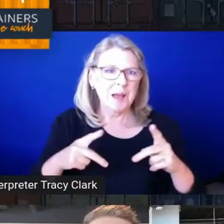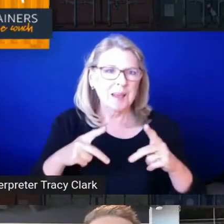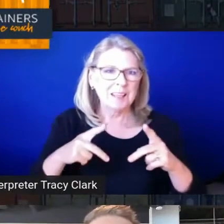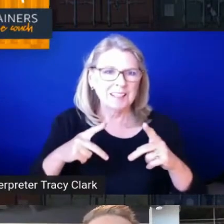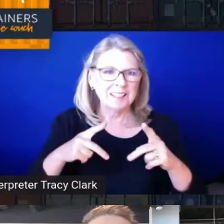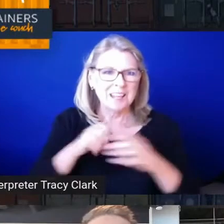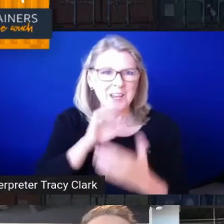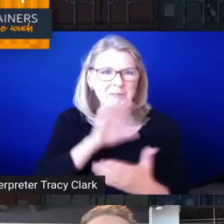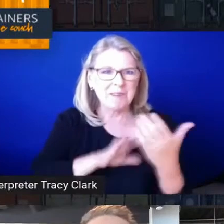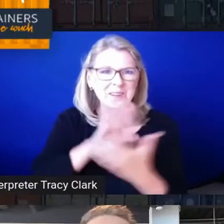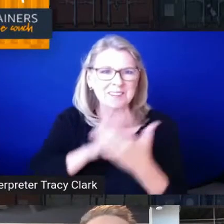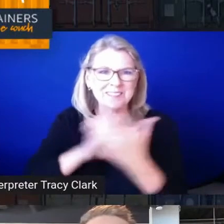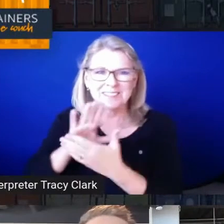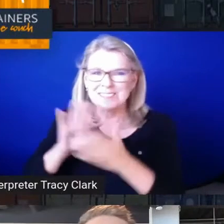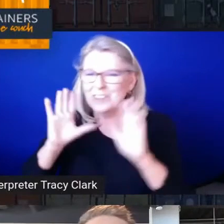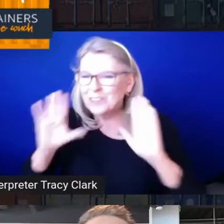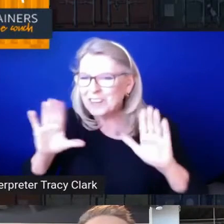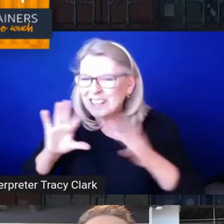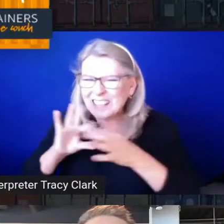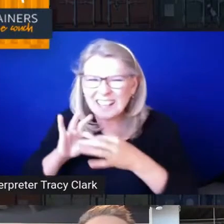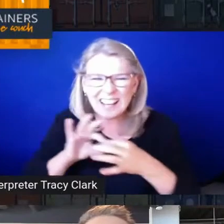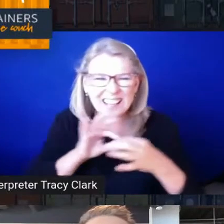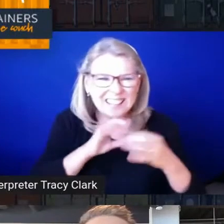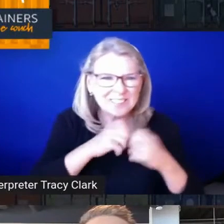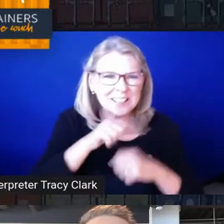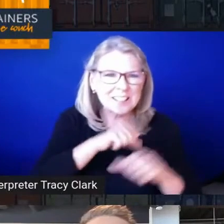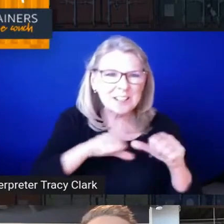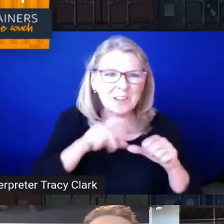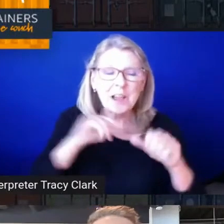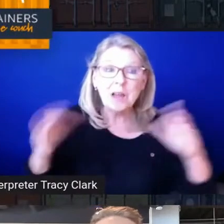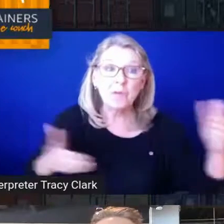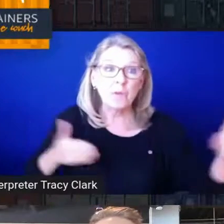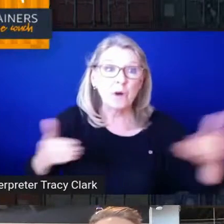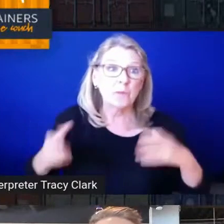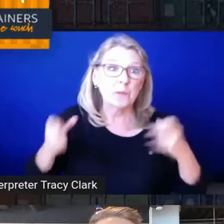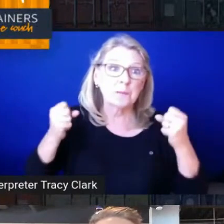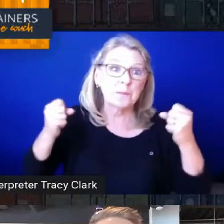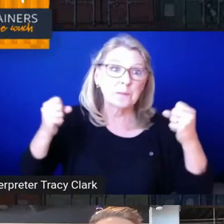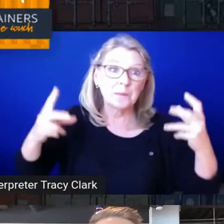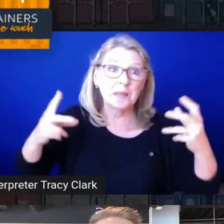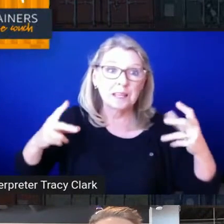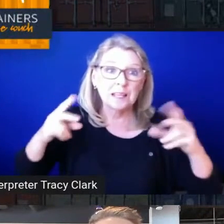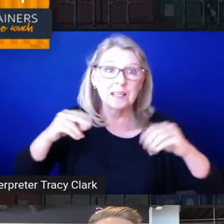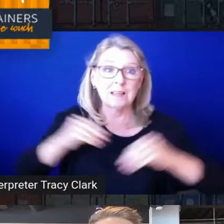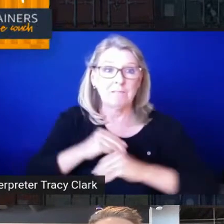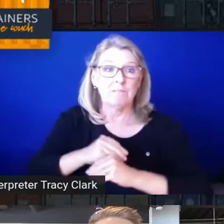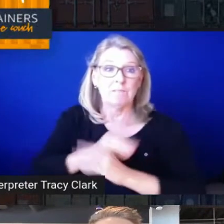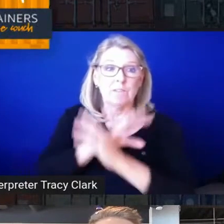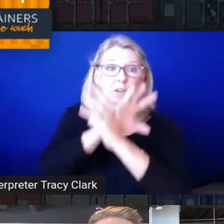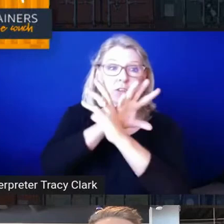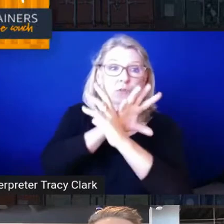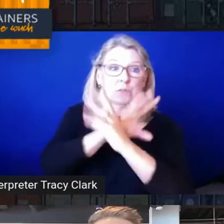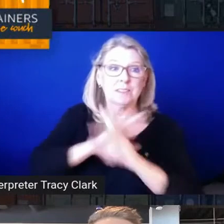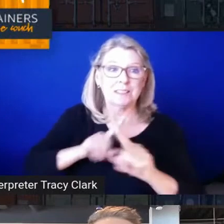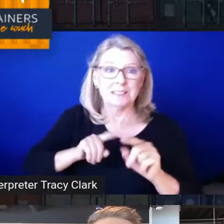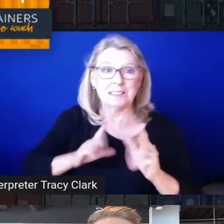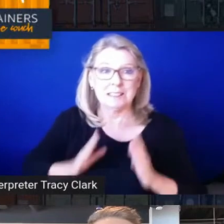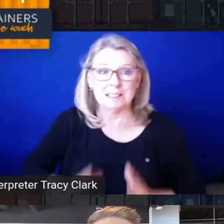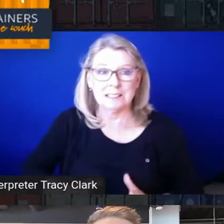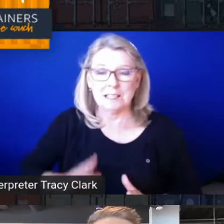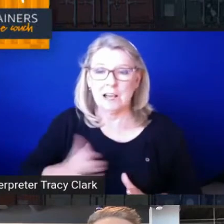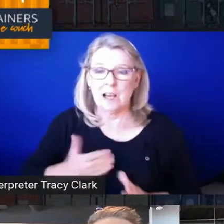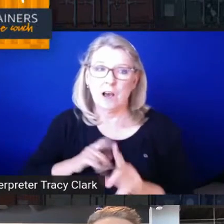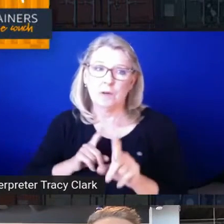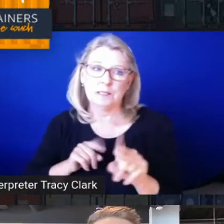and also welcoming a lot of incredible virtual attendees. I know that our attendance in virtual has continued to grow and that we're going to see like more and more